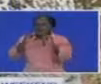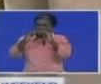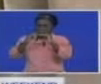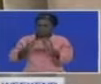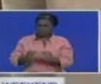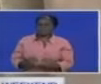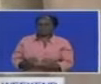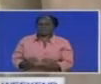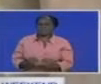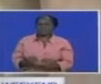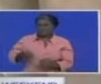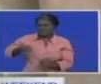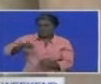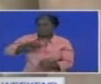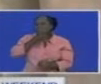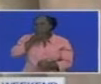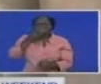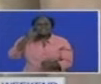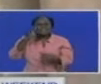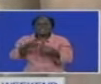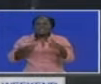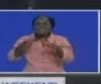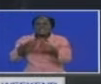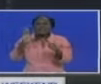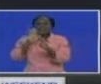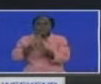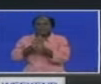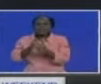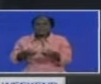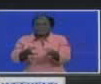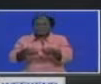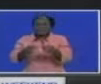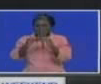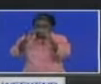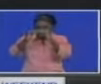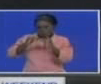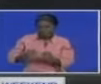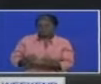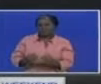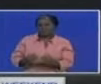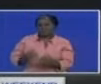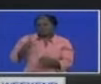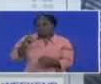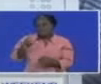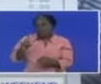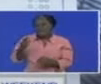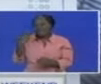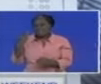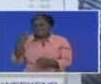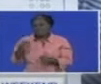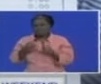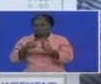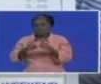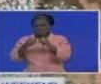kabisa. With the taps dry for years and with the supply from the wells dwindling by the day, one thing has remained constant